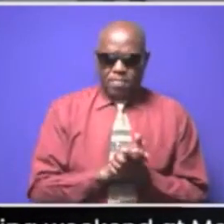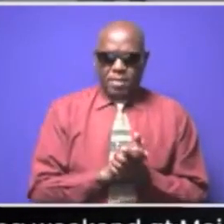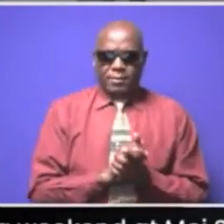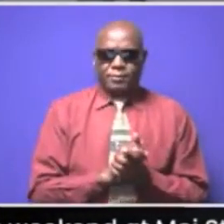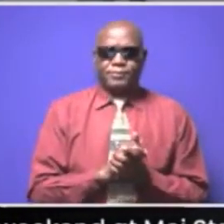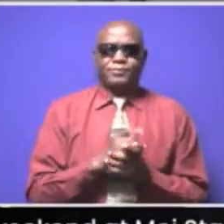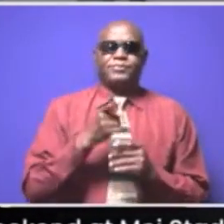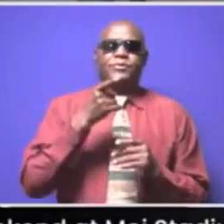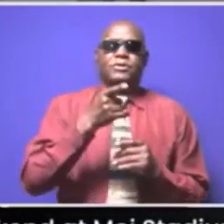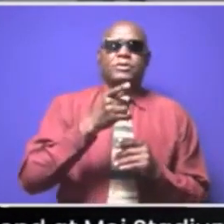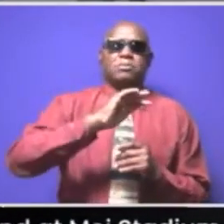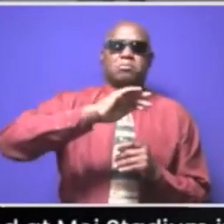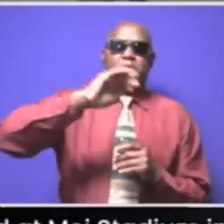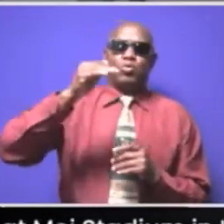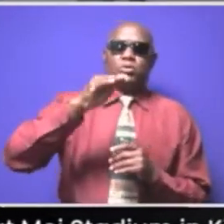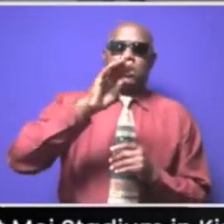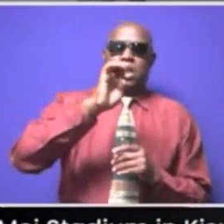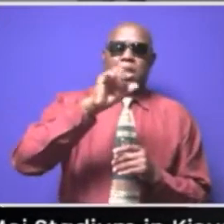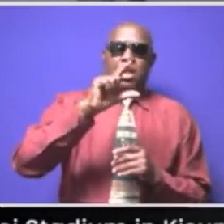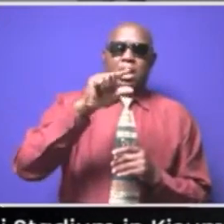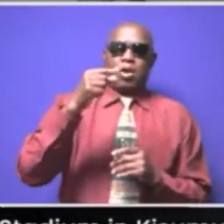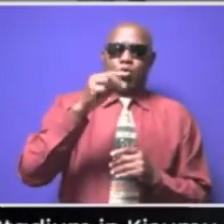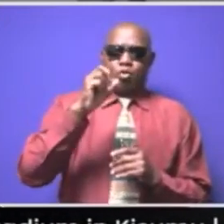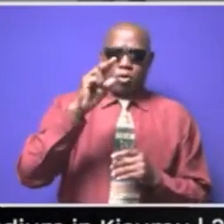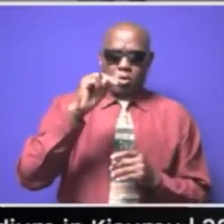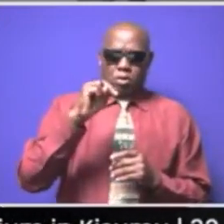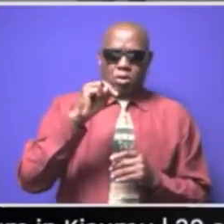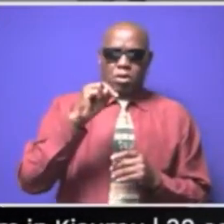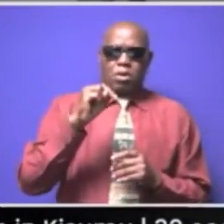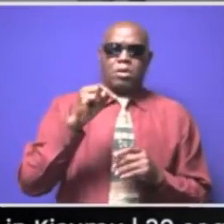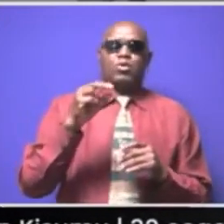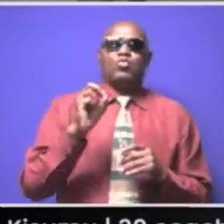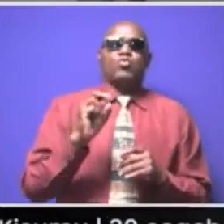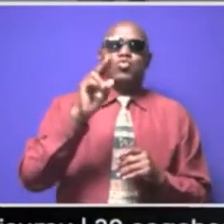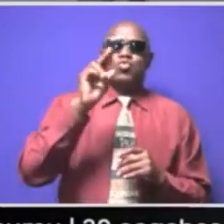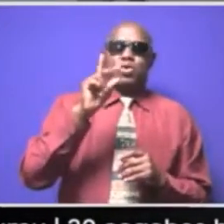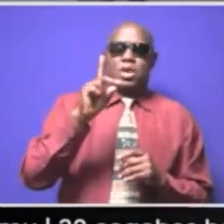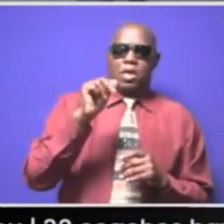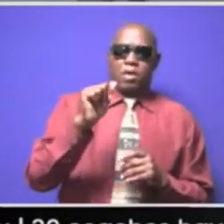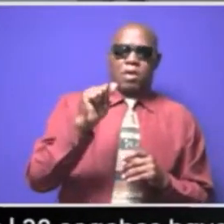secretary El CH UD